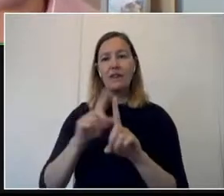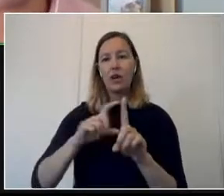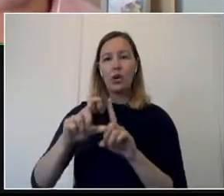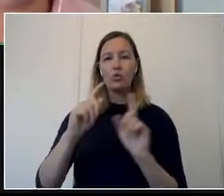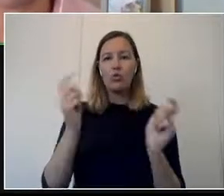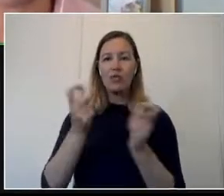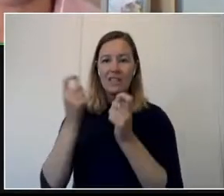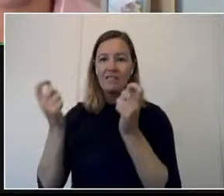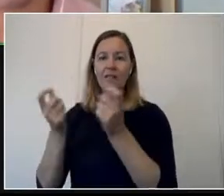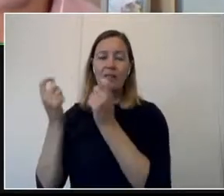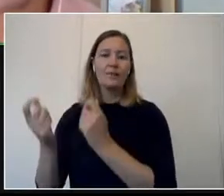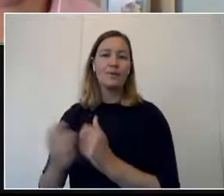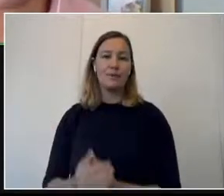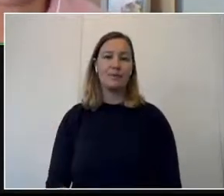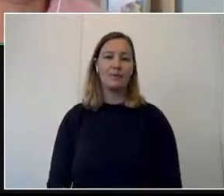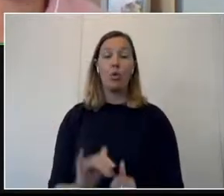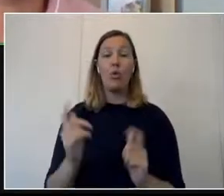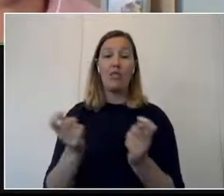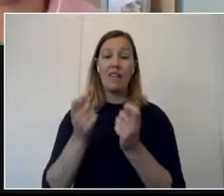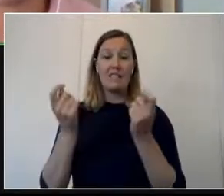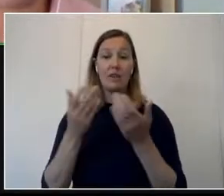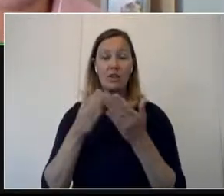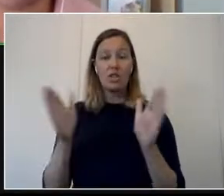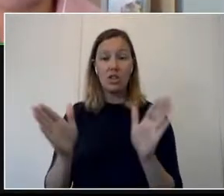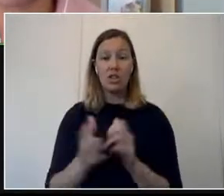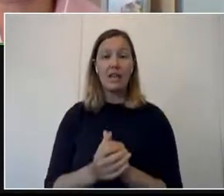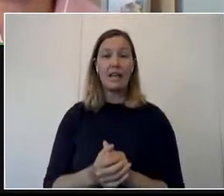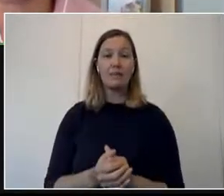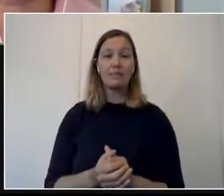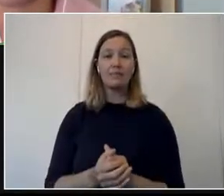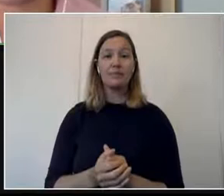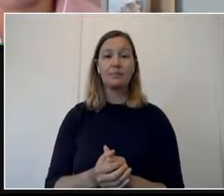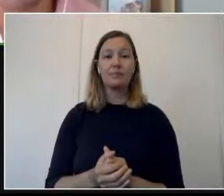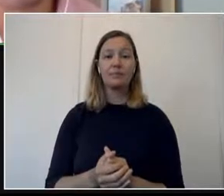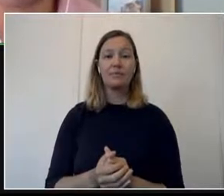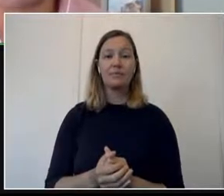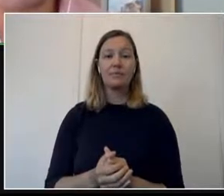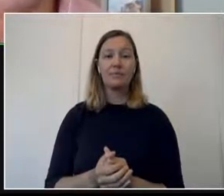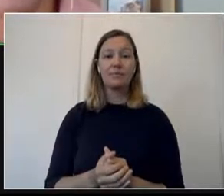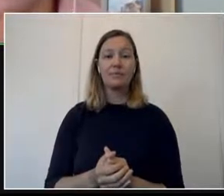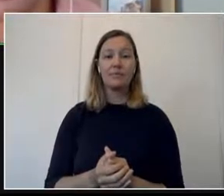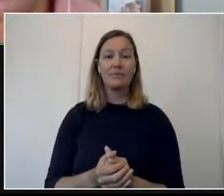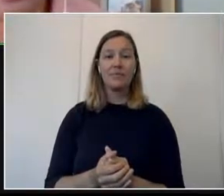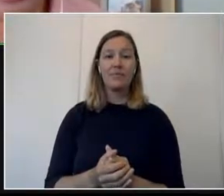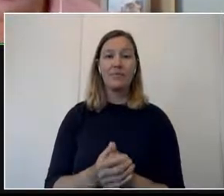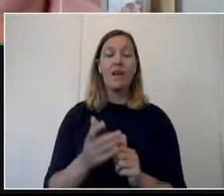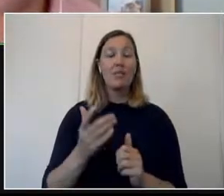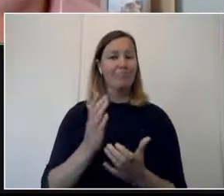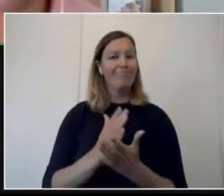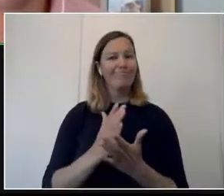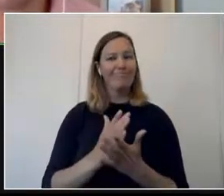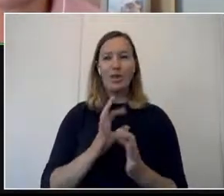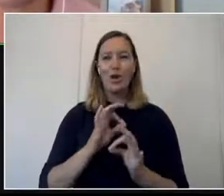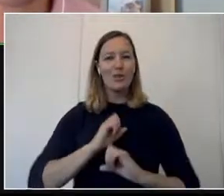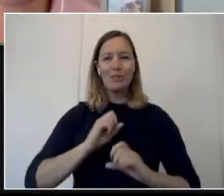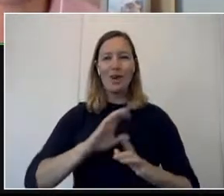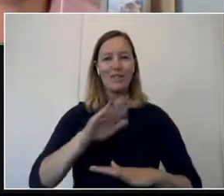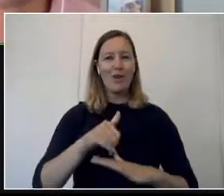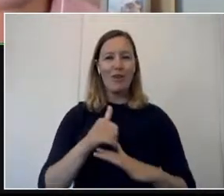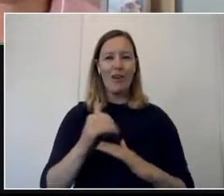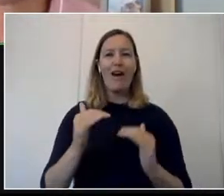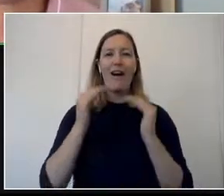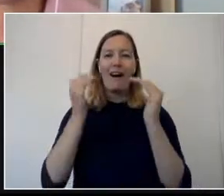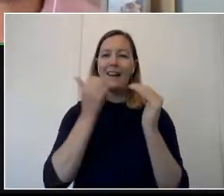in those festivals full stop. Again, not really surprised at all around the high numbers in dance for youth. I think